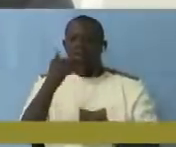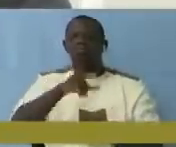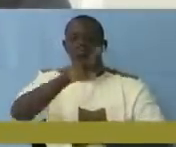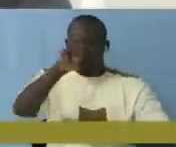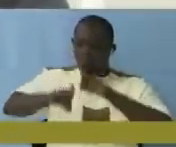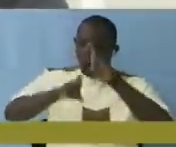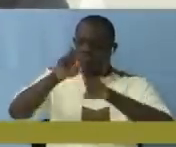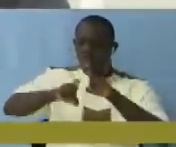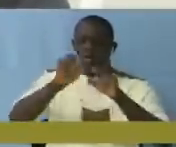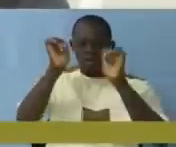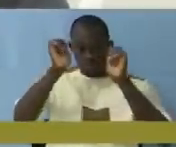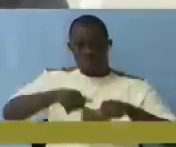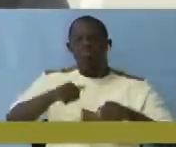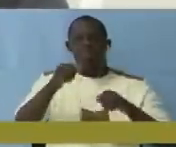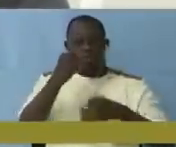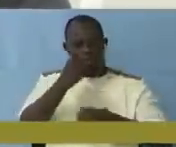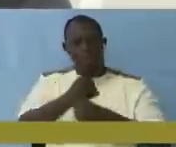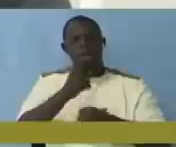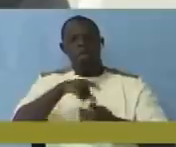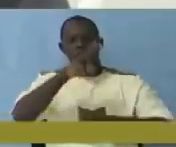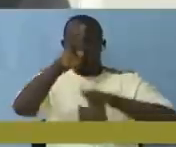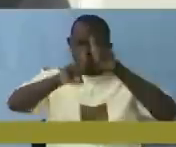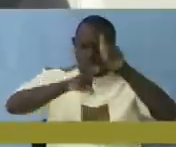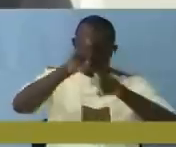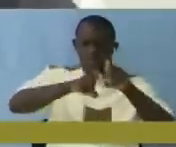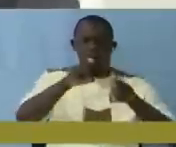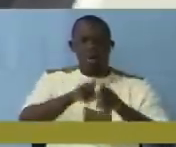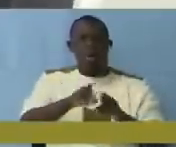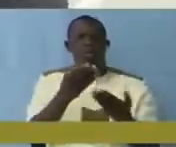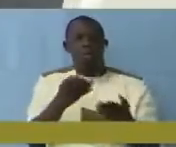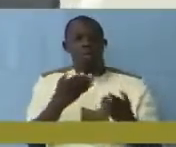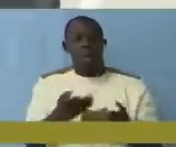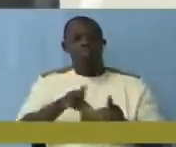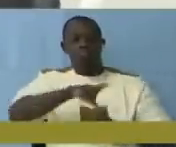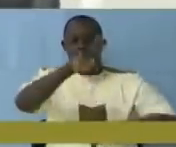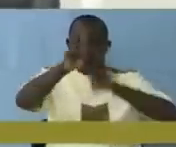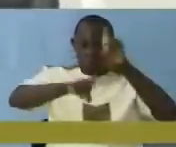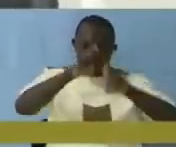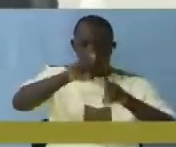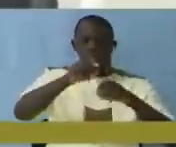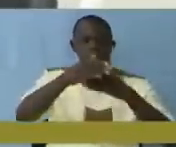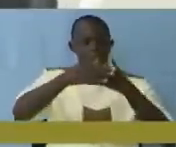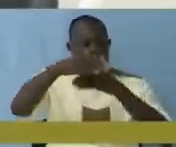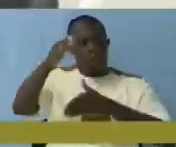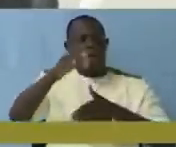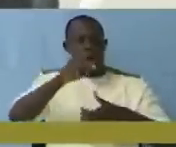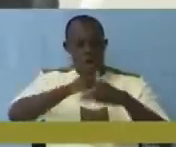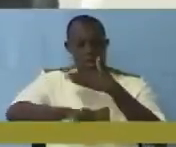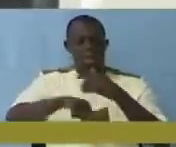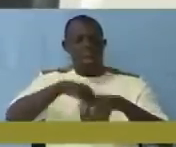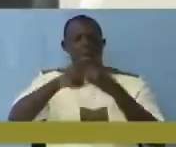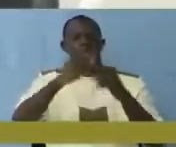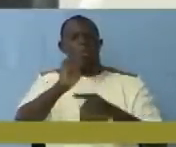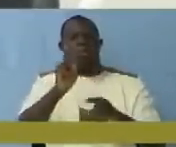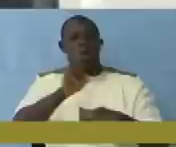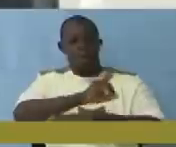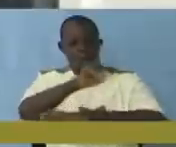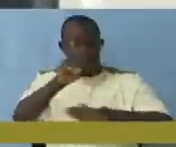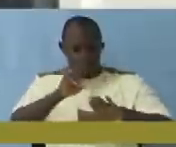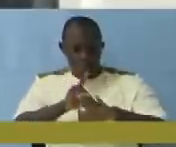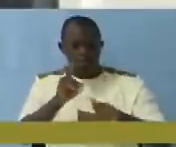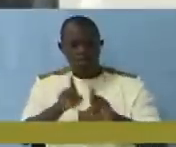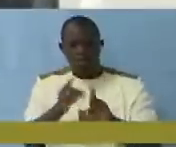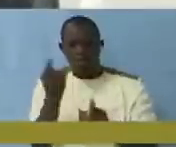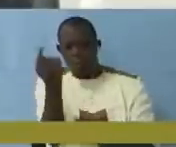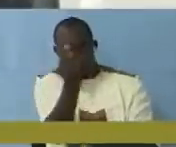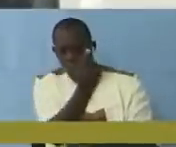also amount to an interrogation, but an interrogation is more typical in an environment where it's only